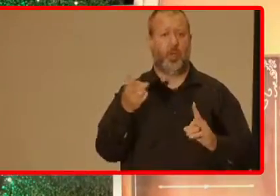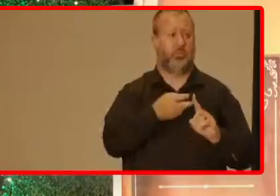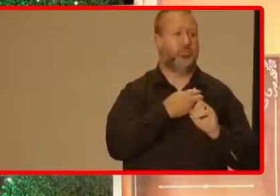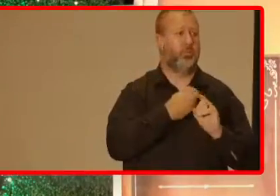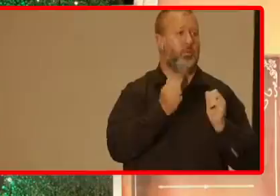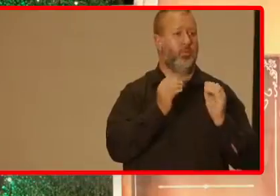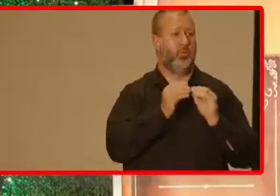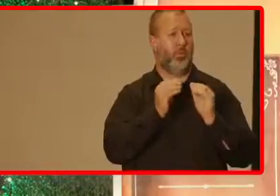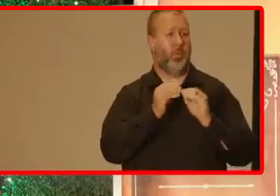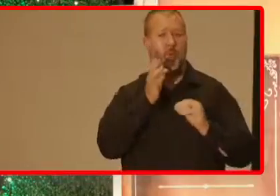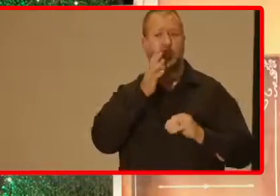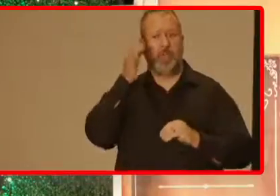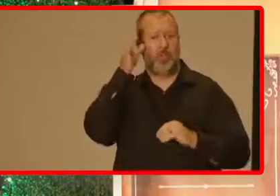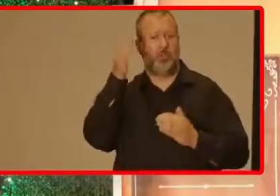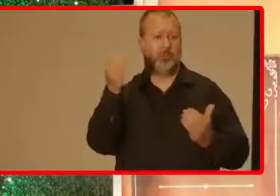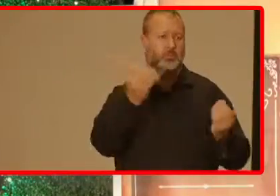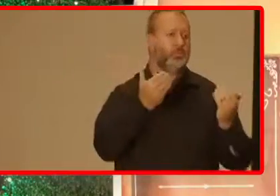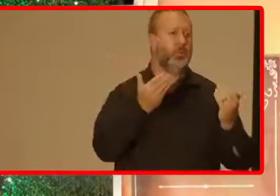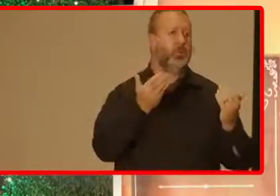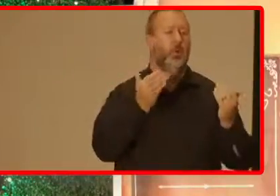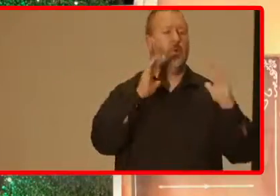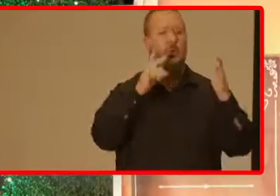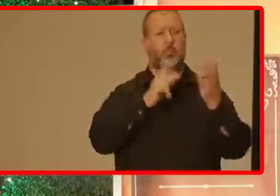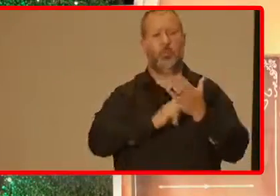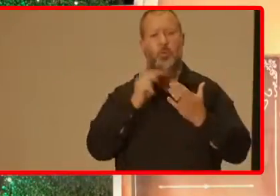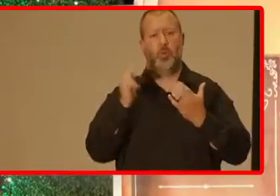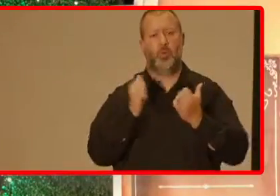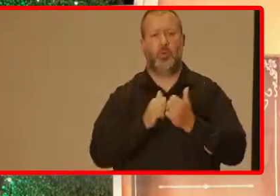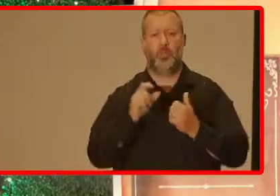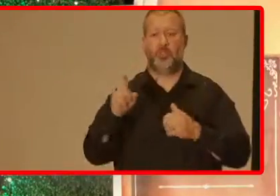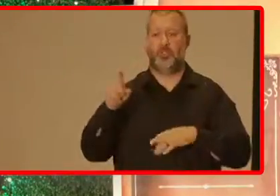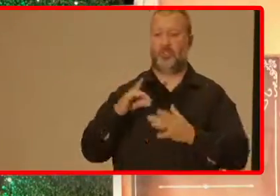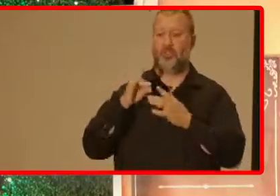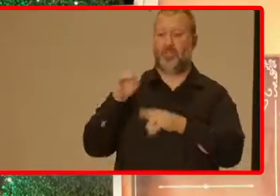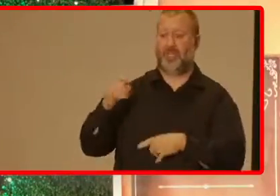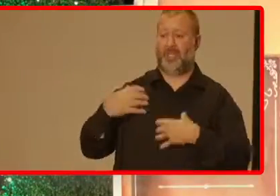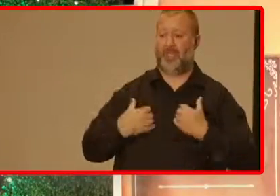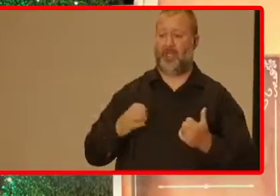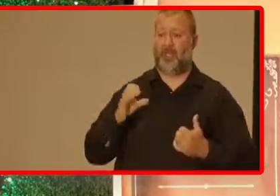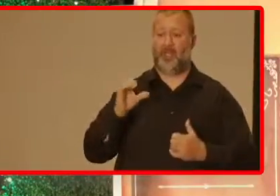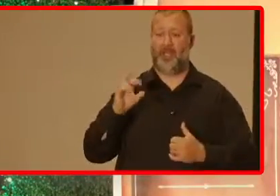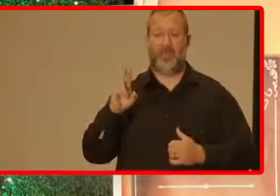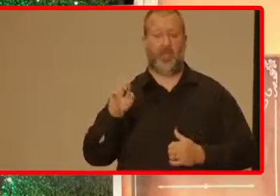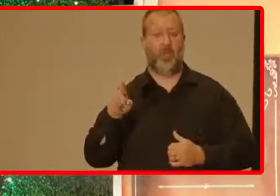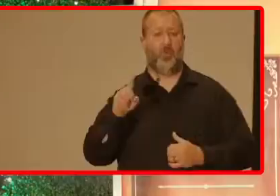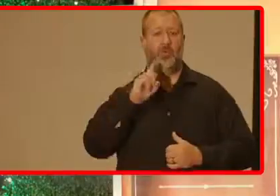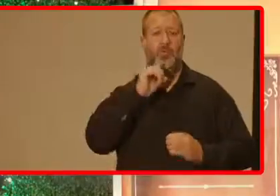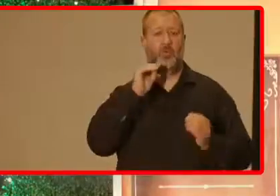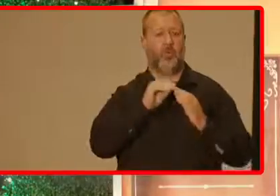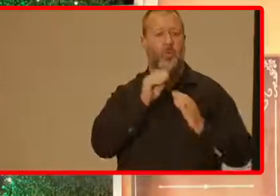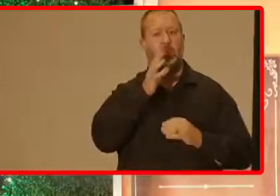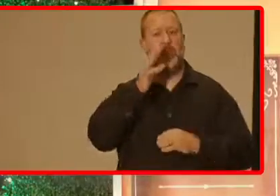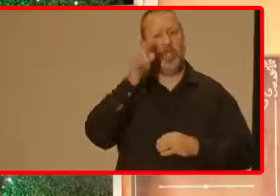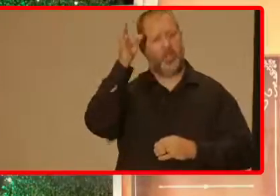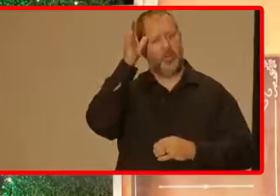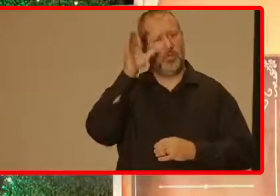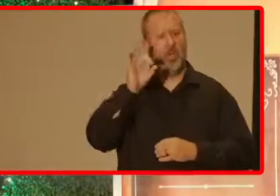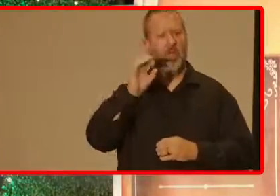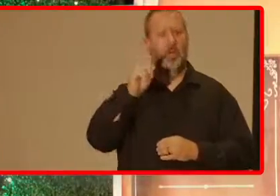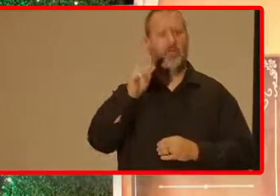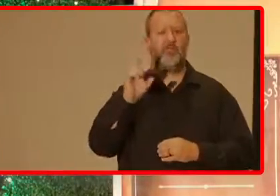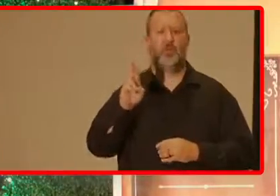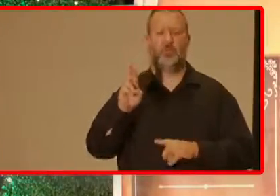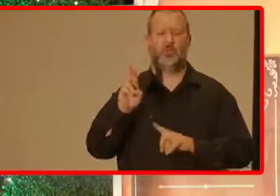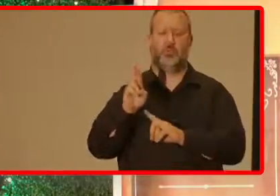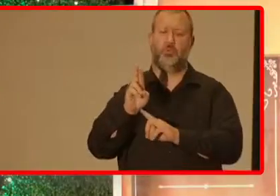medical foster care parents. It's a wonderful program for children with special health care needs. We need more medical foster care parents, so I think you're going to be hearing about our